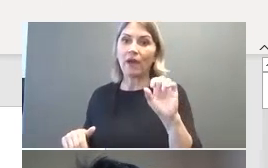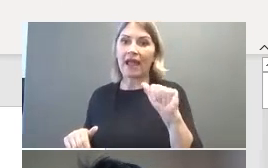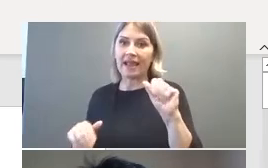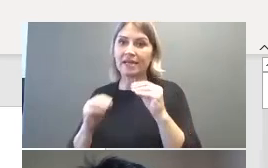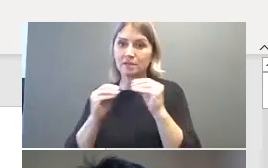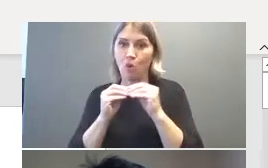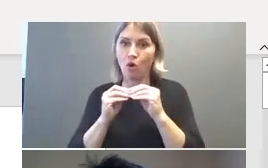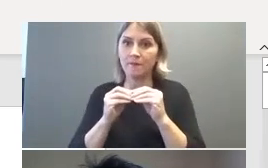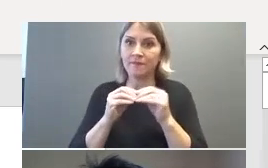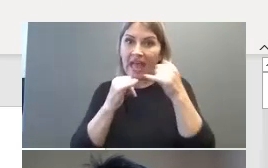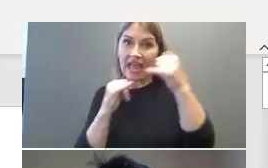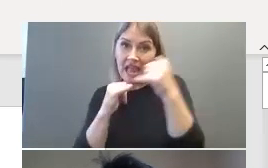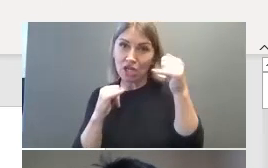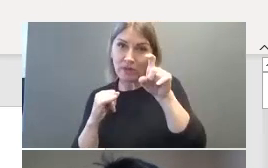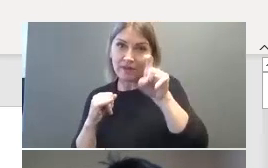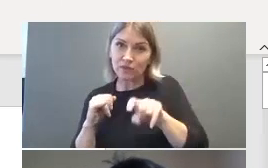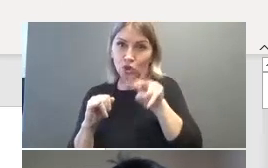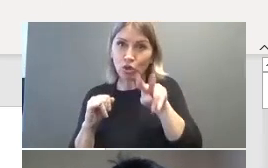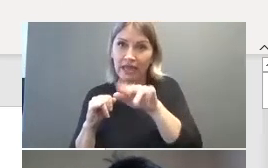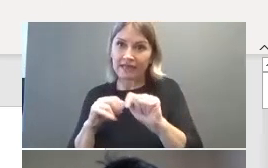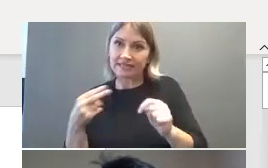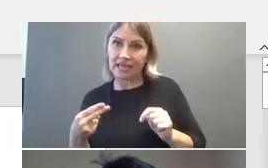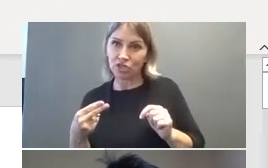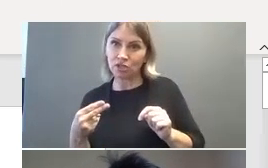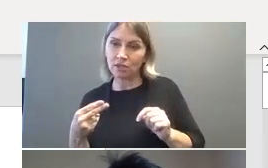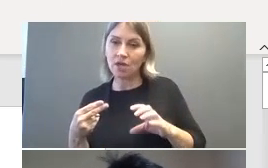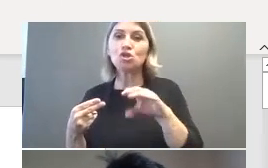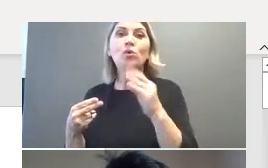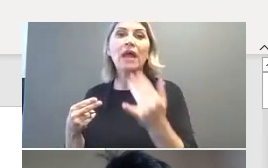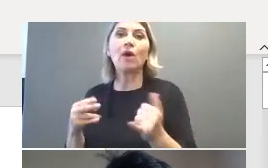next edge that we need to look at is A to H. So